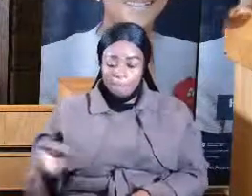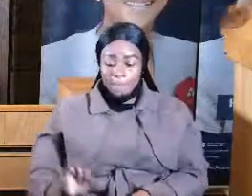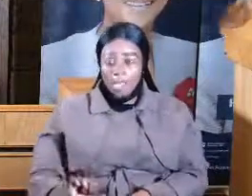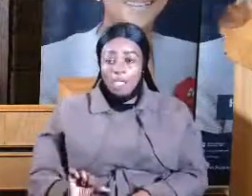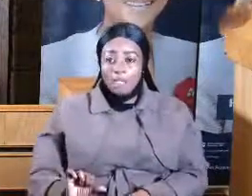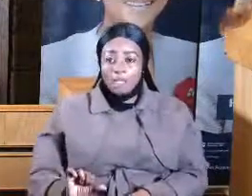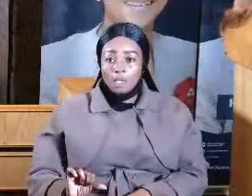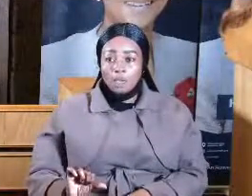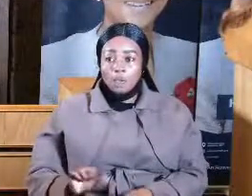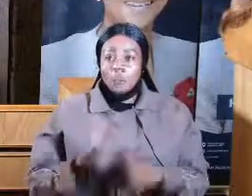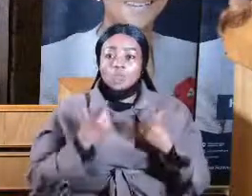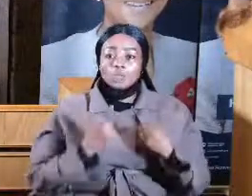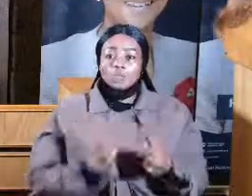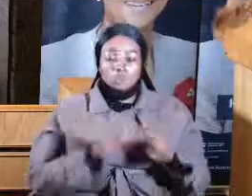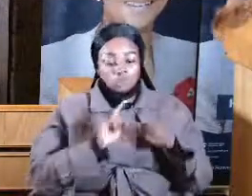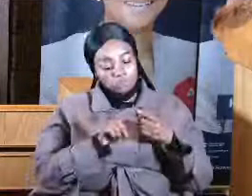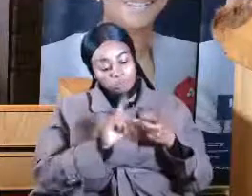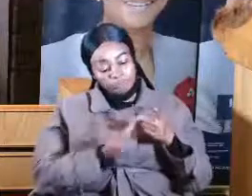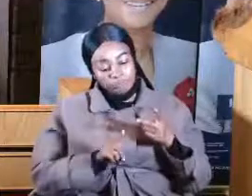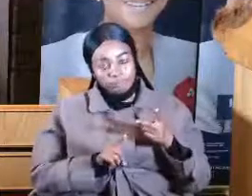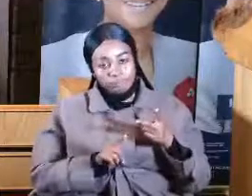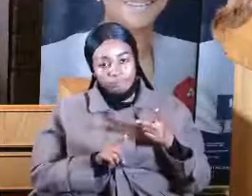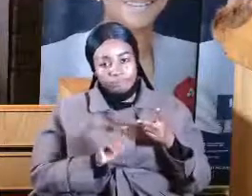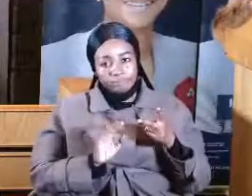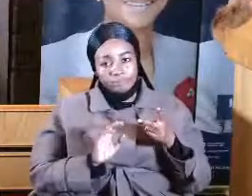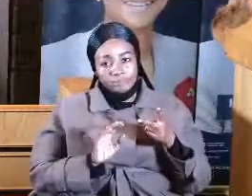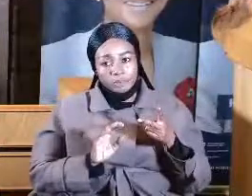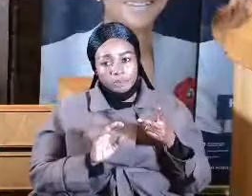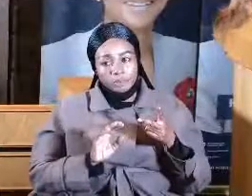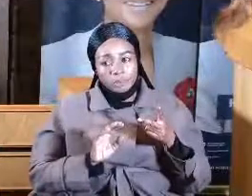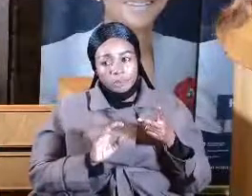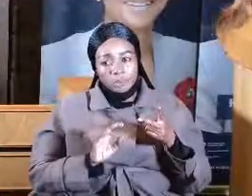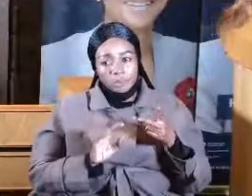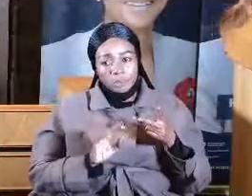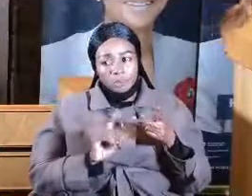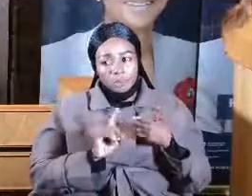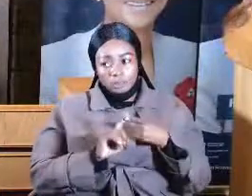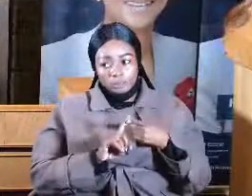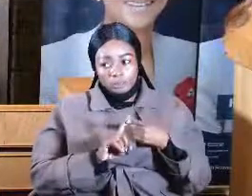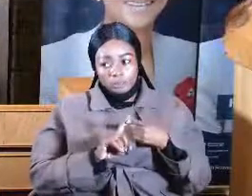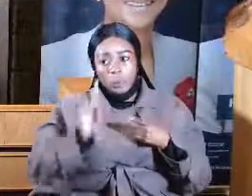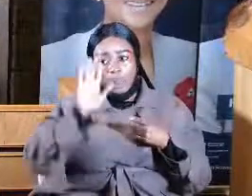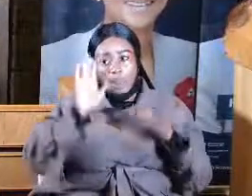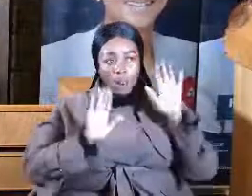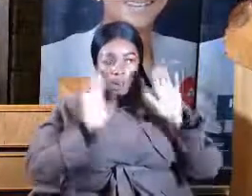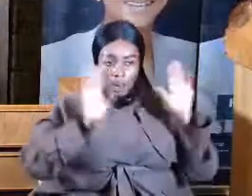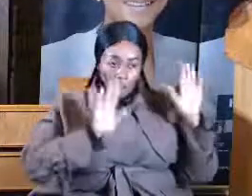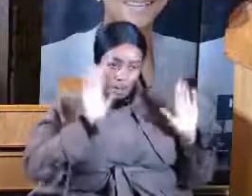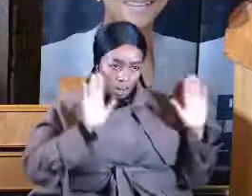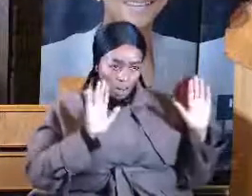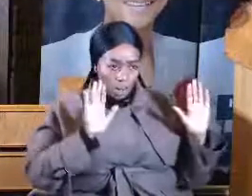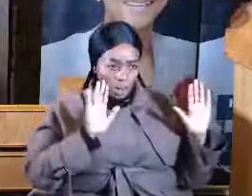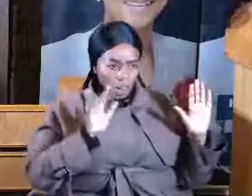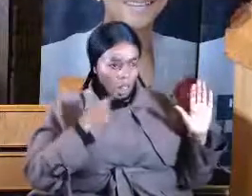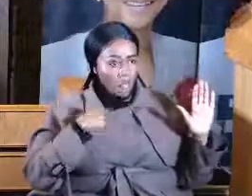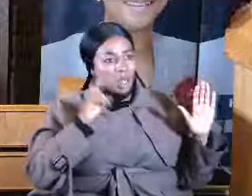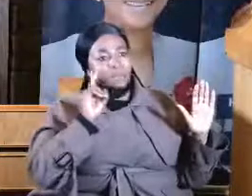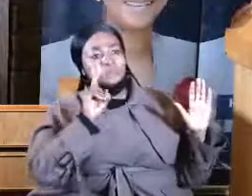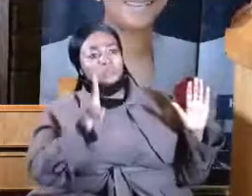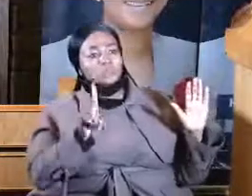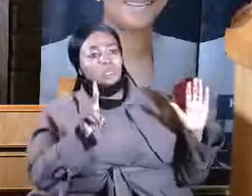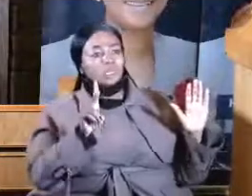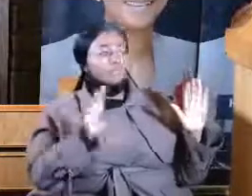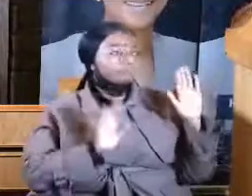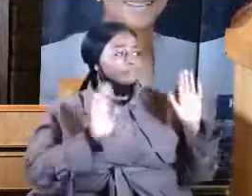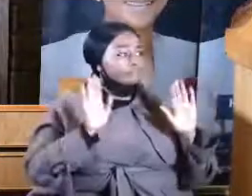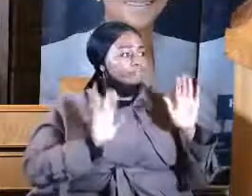just do that, and we'll do it in a manner of raising hands. I'll see how many people are